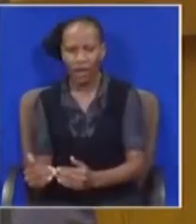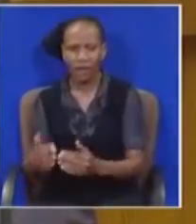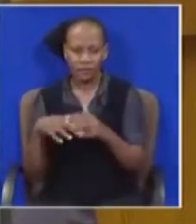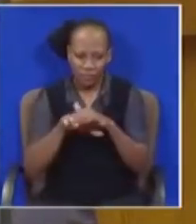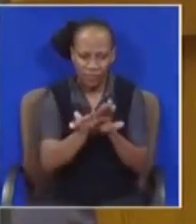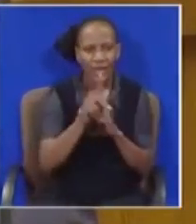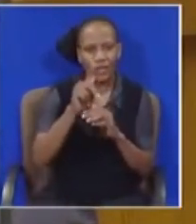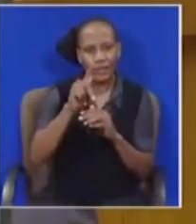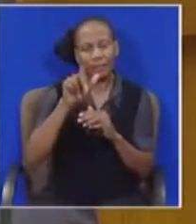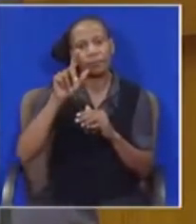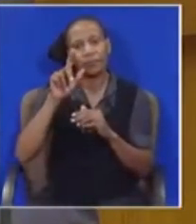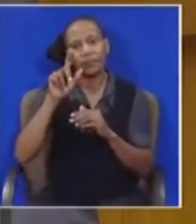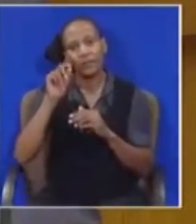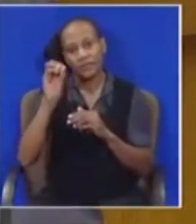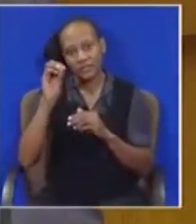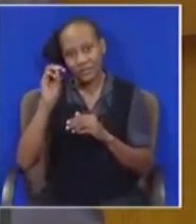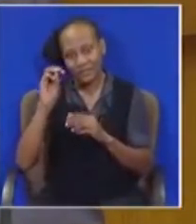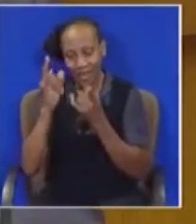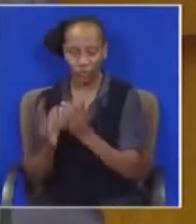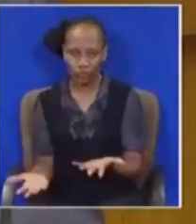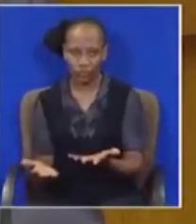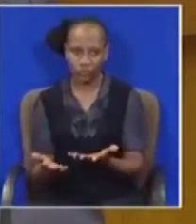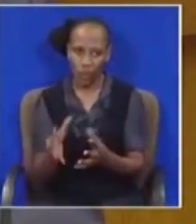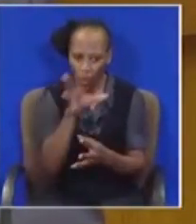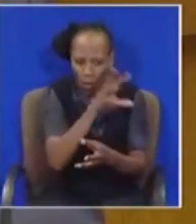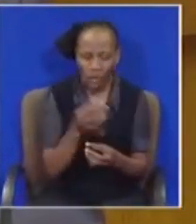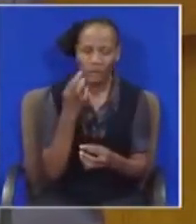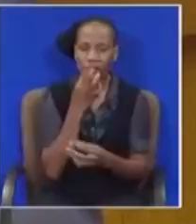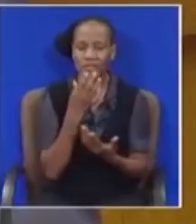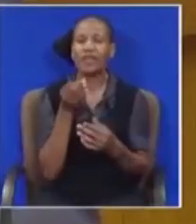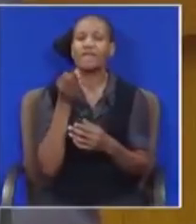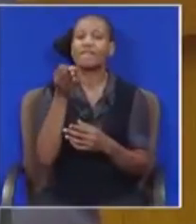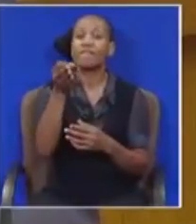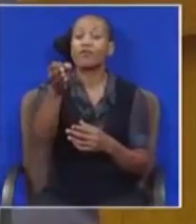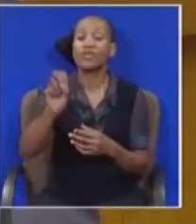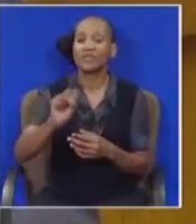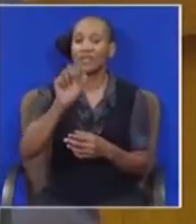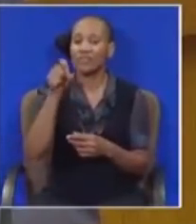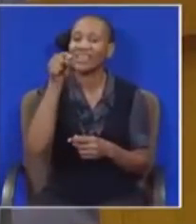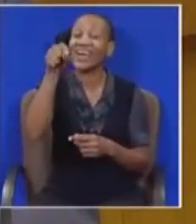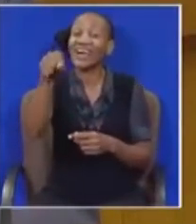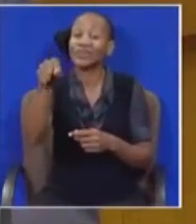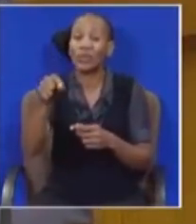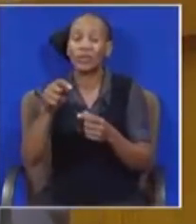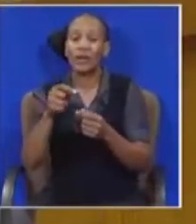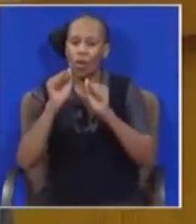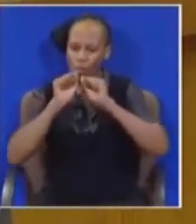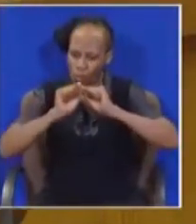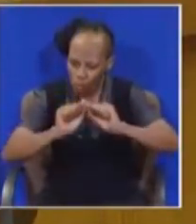they said, the South Africa of the future is one that will belong to all of us, black and